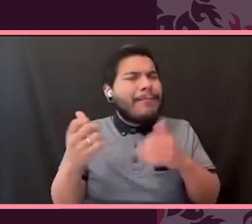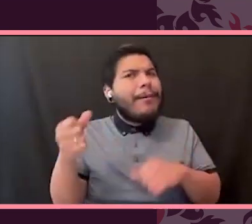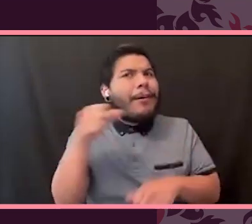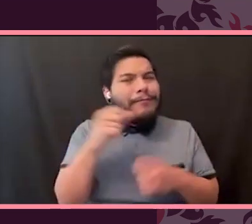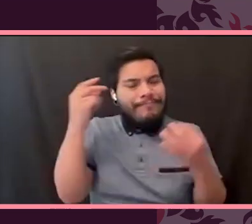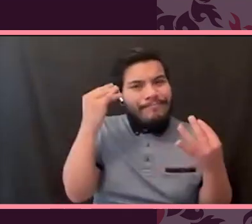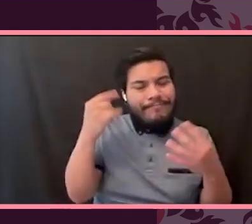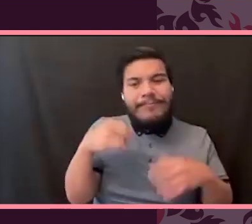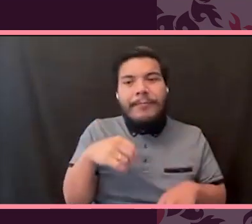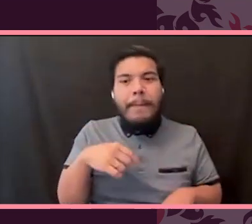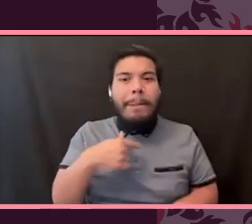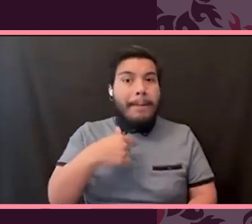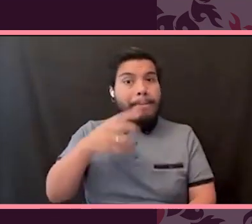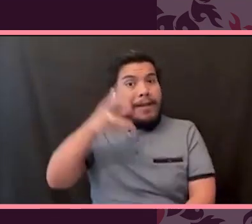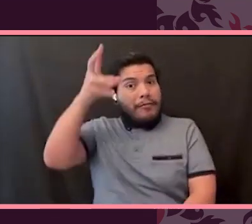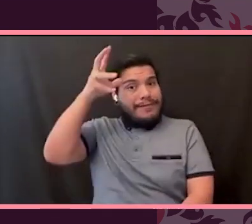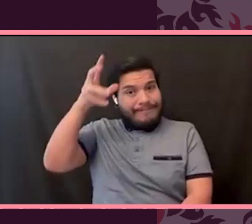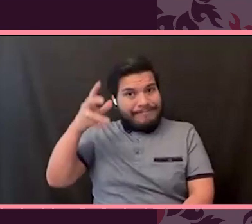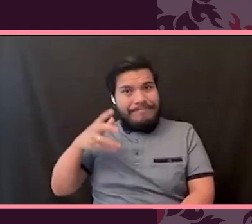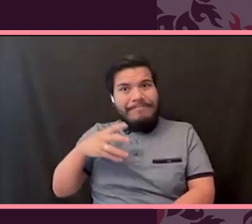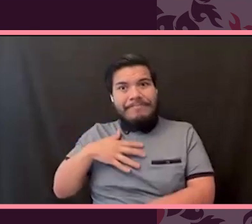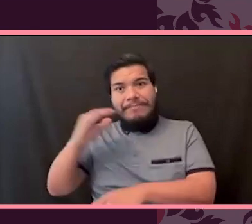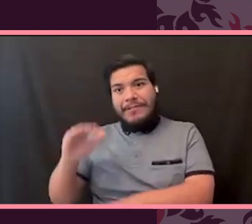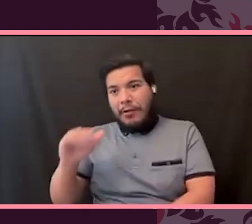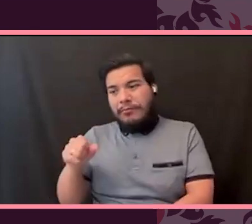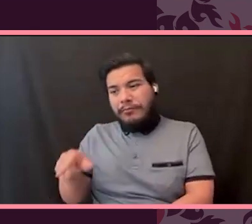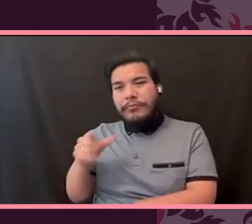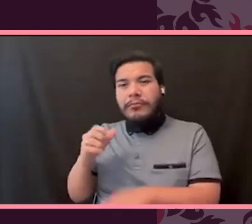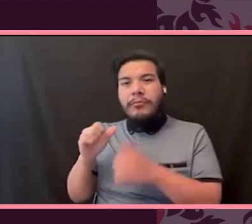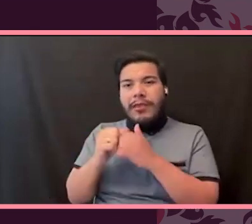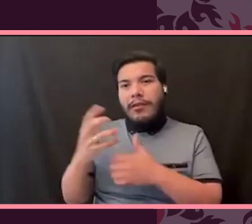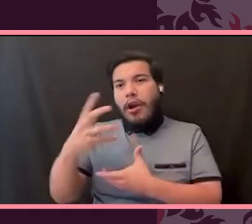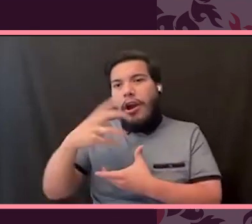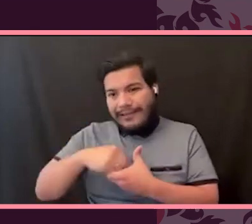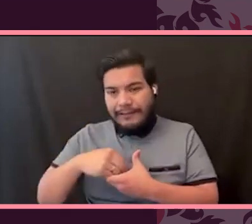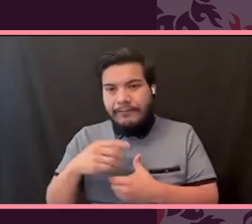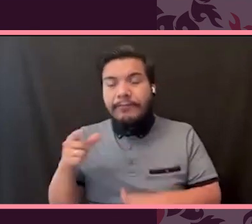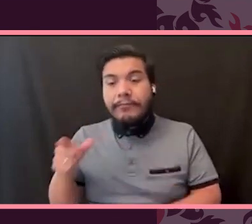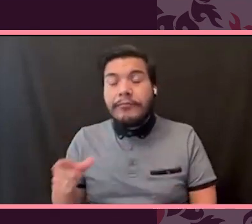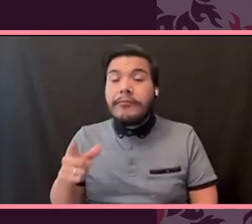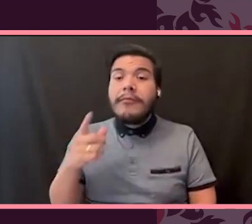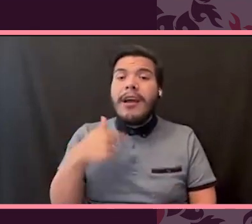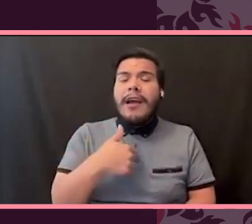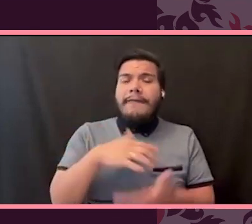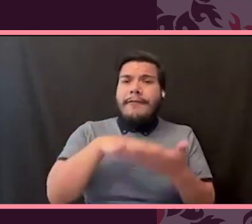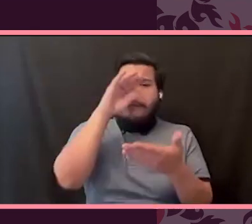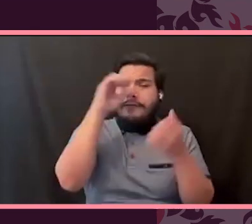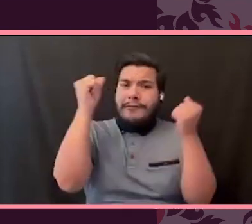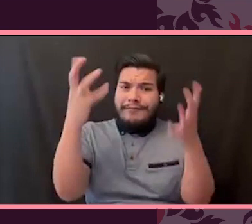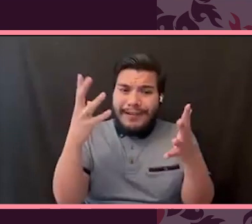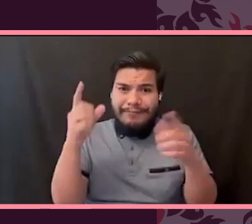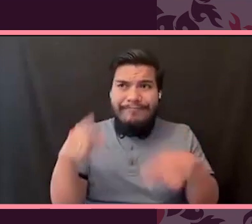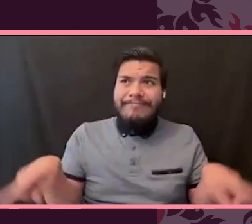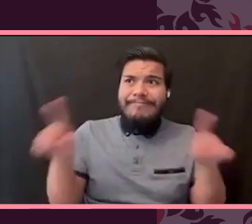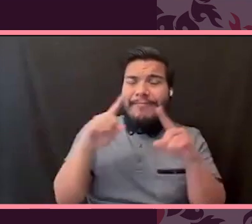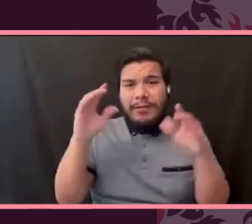I'm a parent of a child on the autism spectrum, and I've heard so many other adults who are